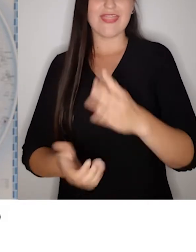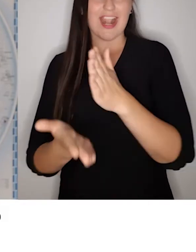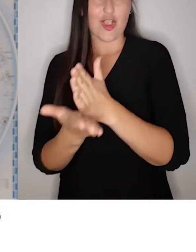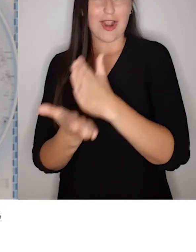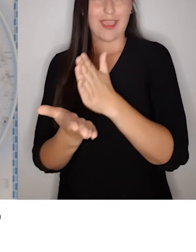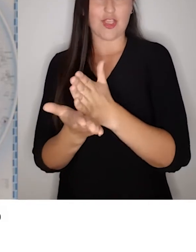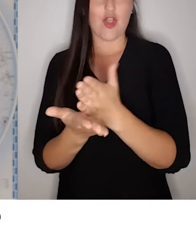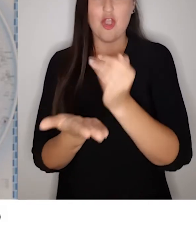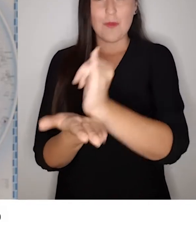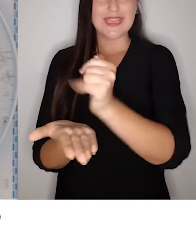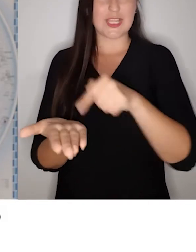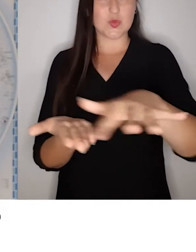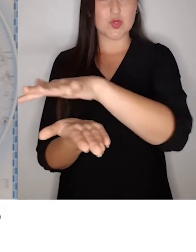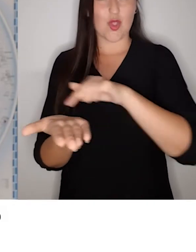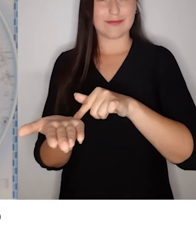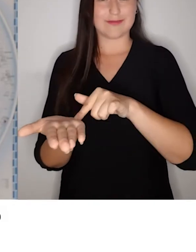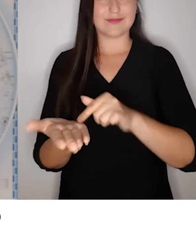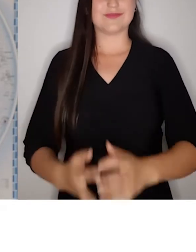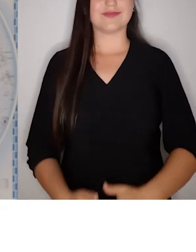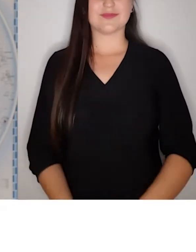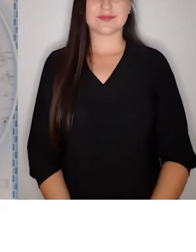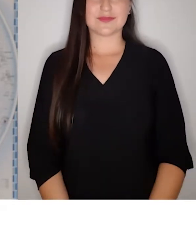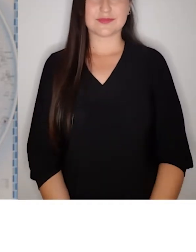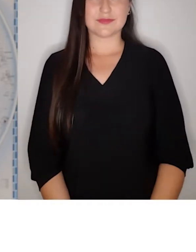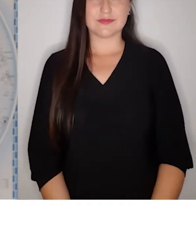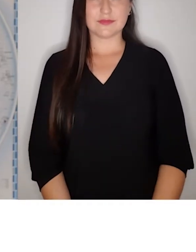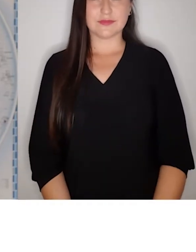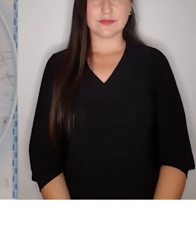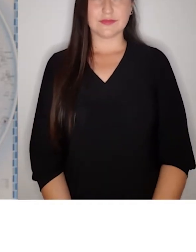the work of the school as an institution.